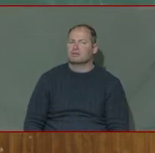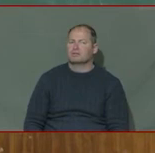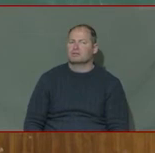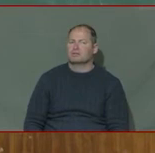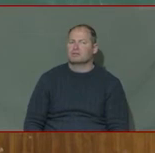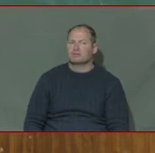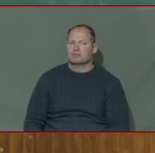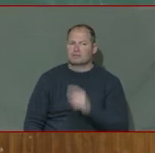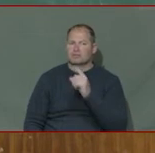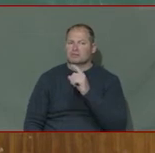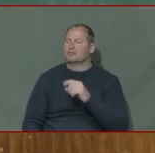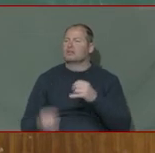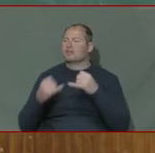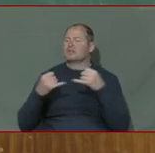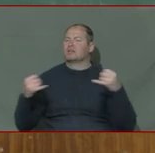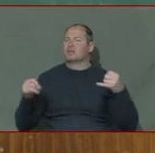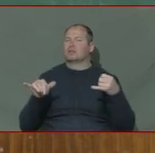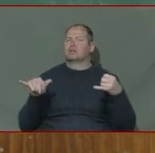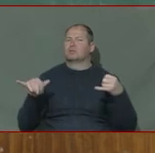Which line?